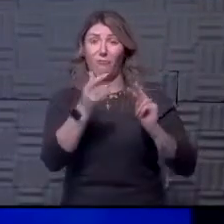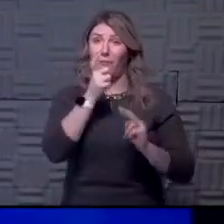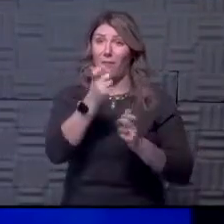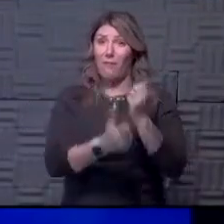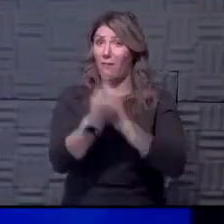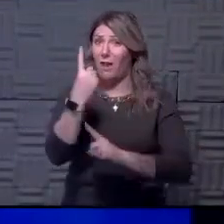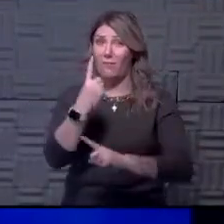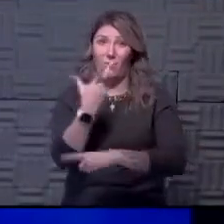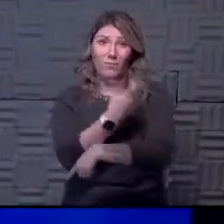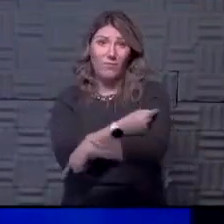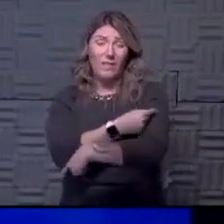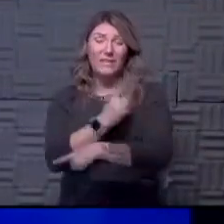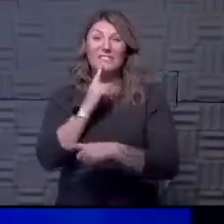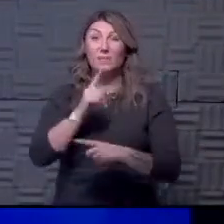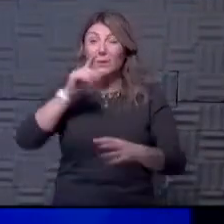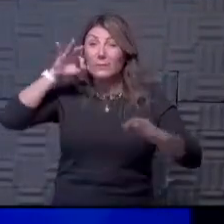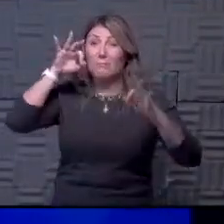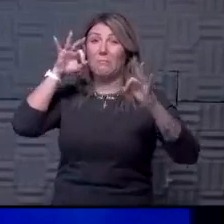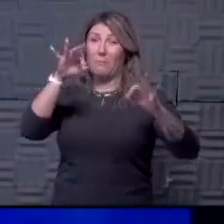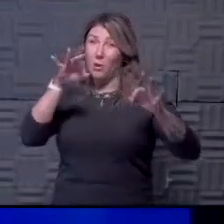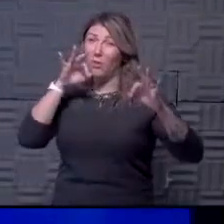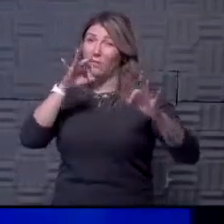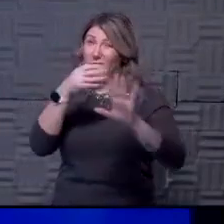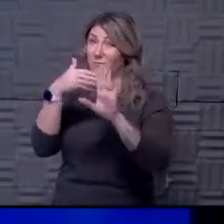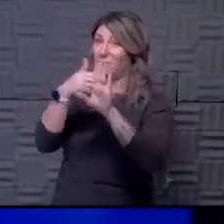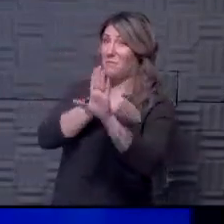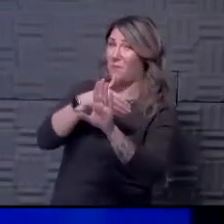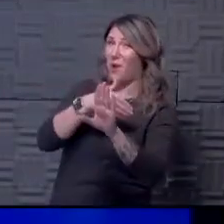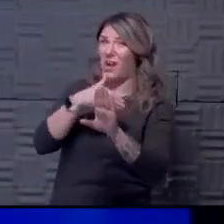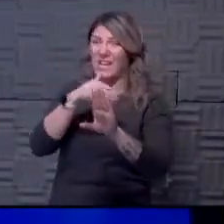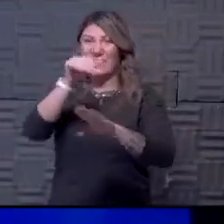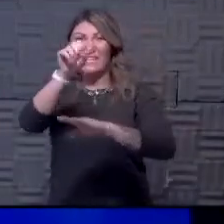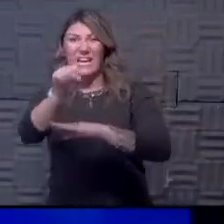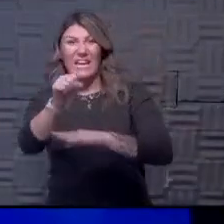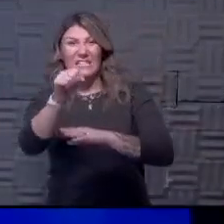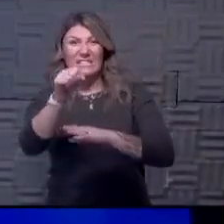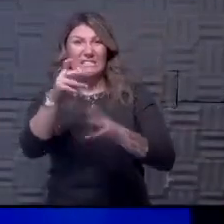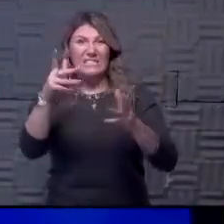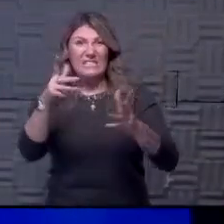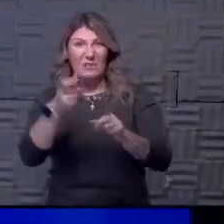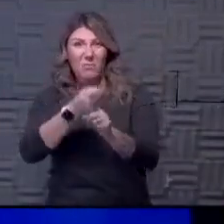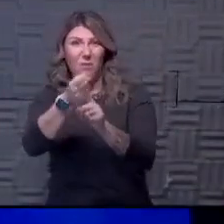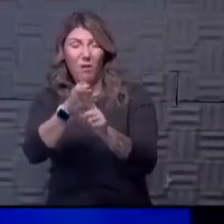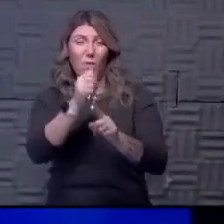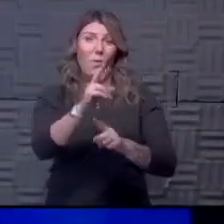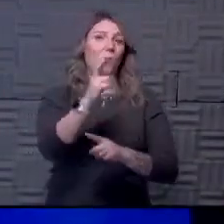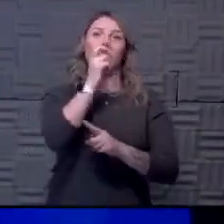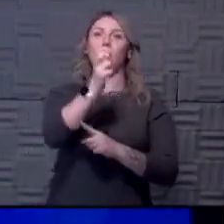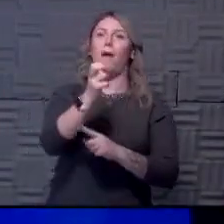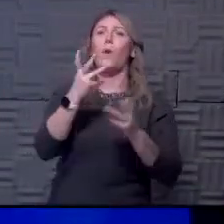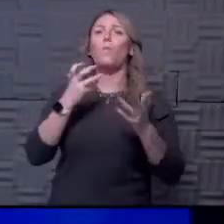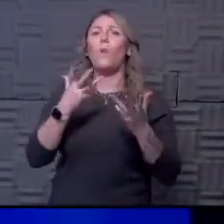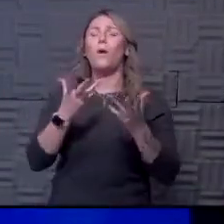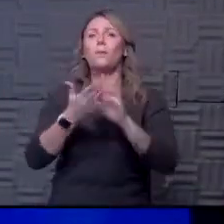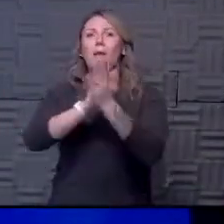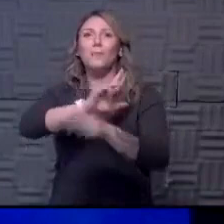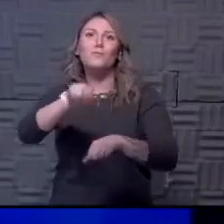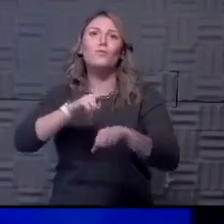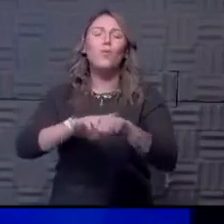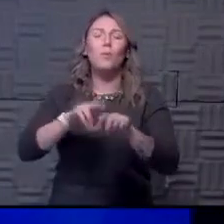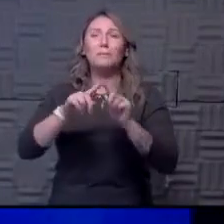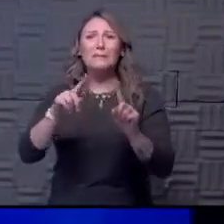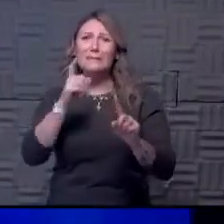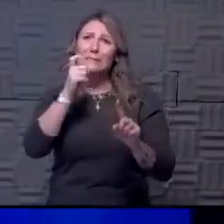think we're at a perfect storm here with this precipice where you're like, I don't want to be normal, but you're not vaccinated. And so I